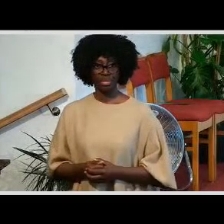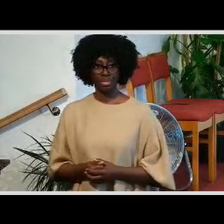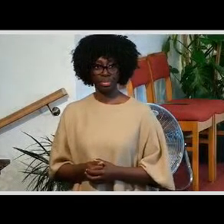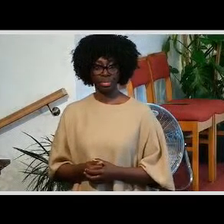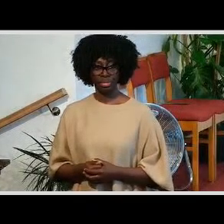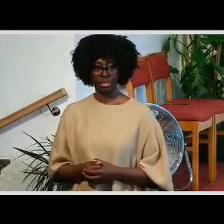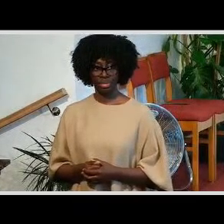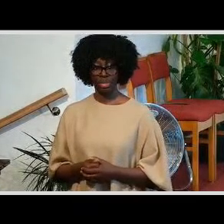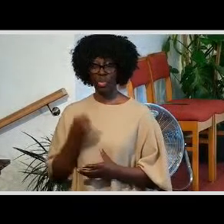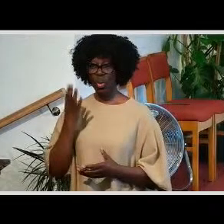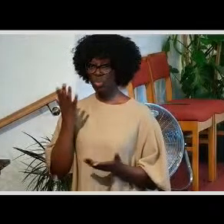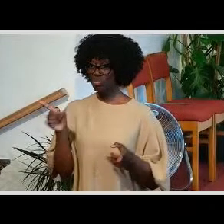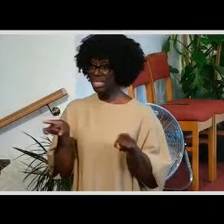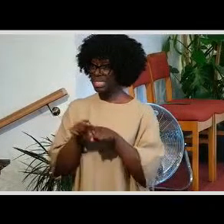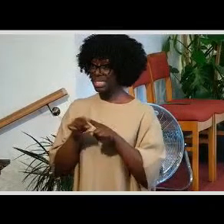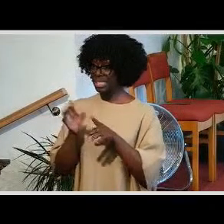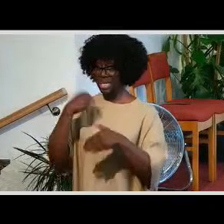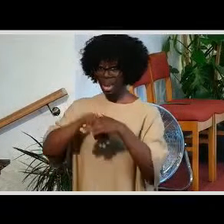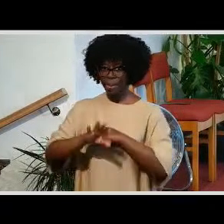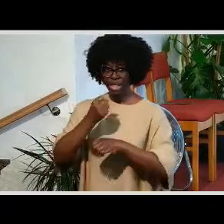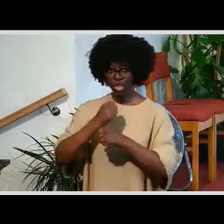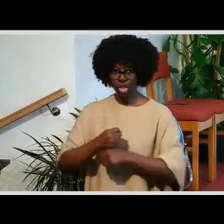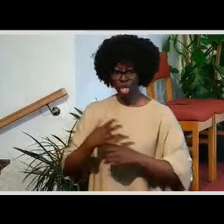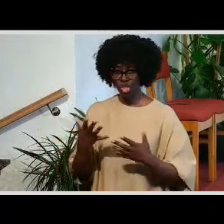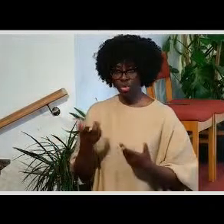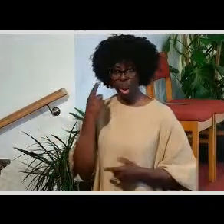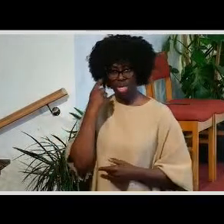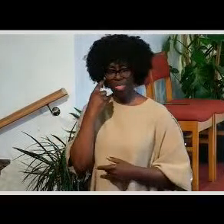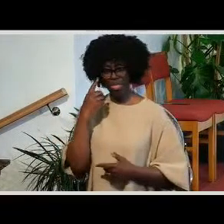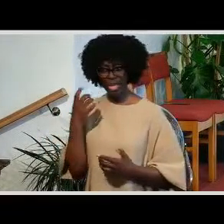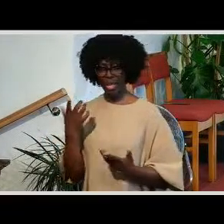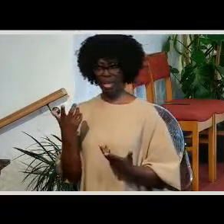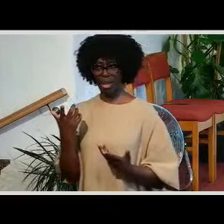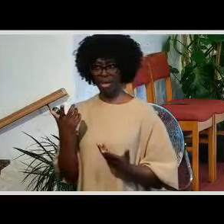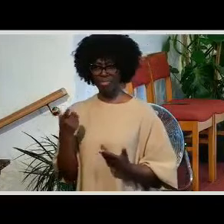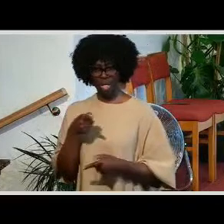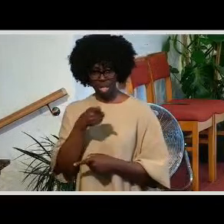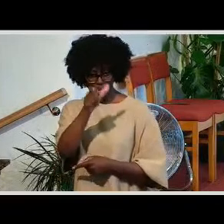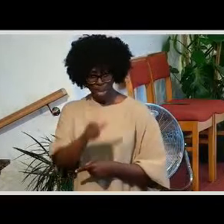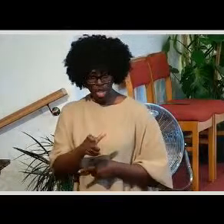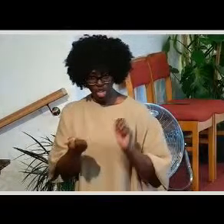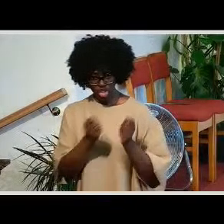to engage with such individuals rather than expecting them to change. Trust.